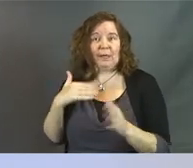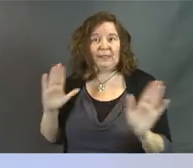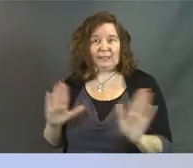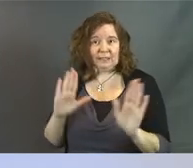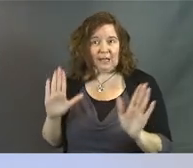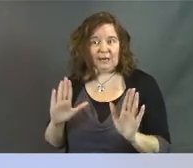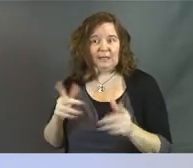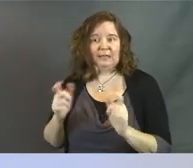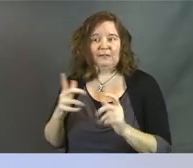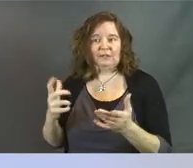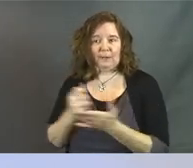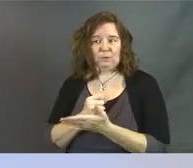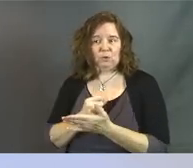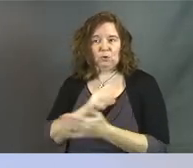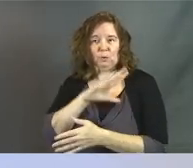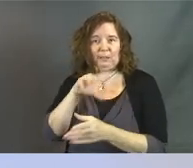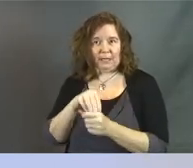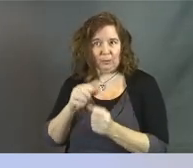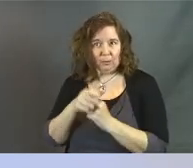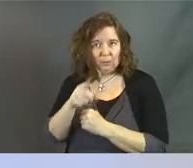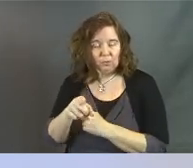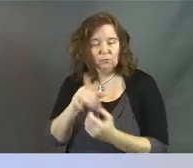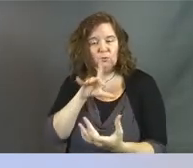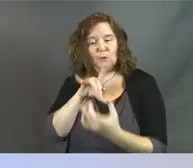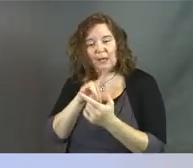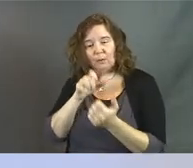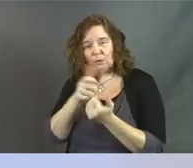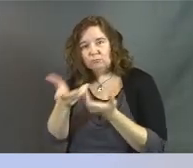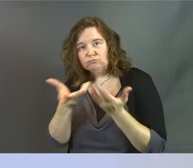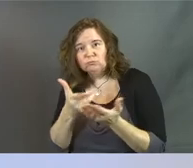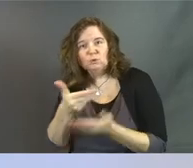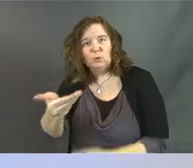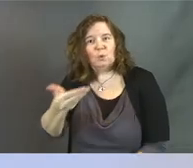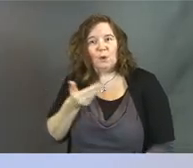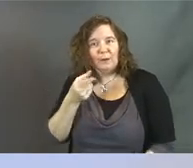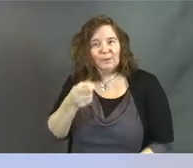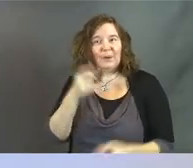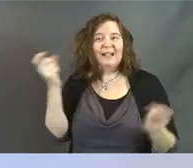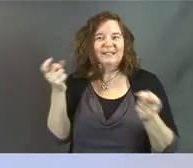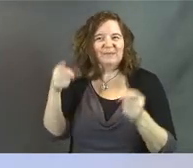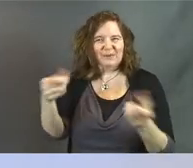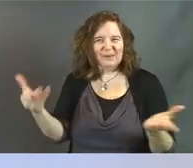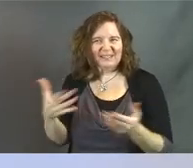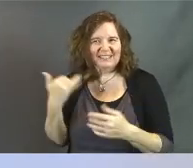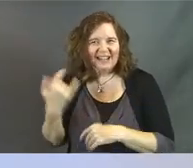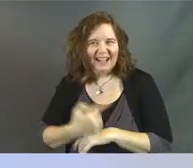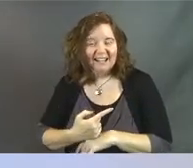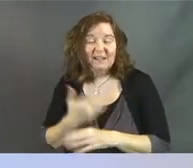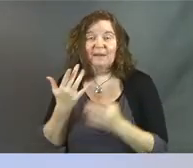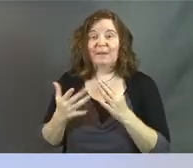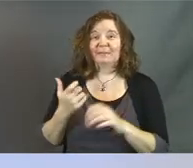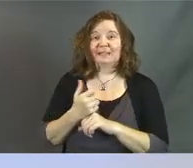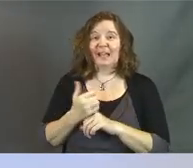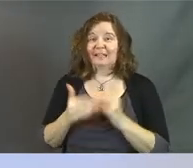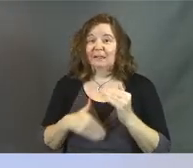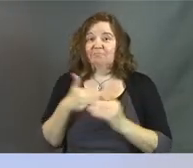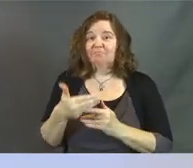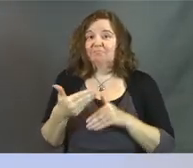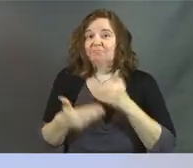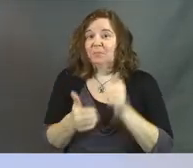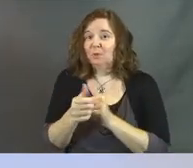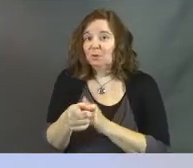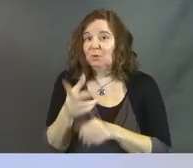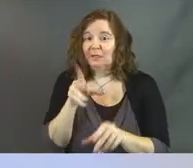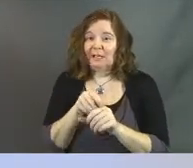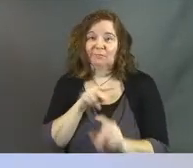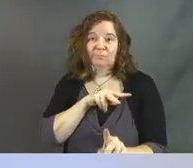Sunday. Gives us an opportunity to engage with you, to connect with you, to welcome you, and celebrate that you were here today. Maybe take some next steps with you,